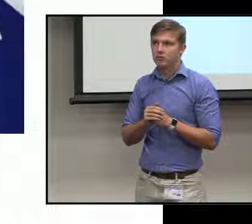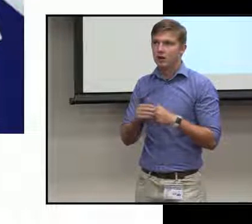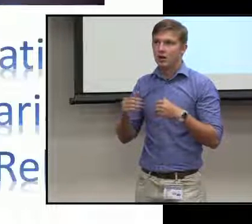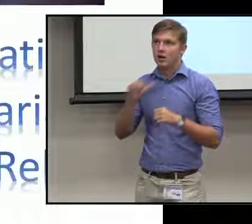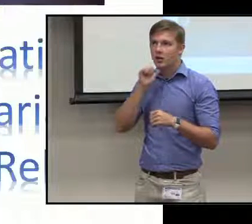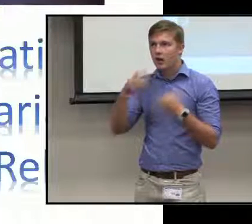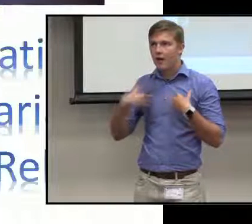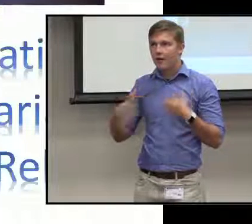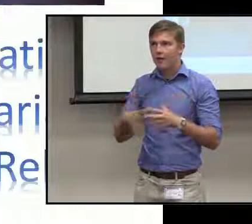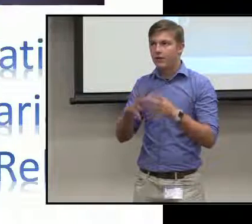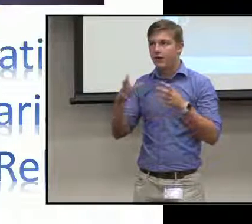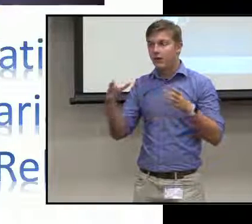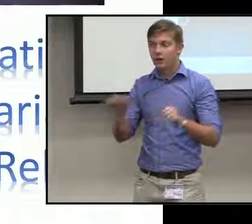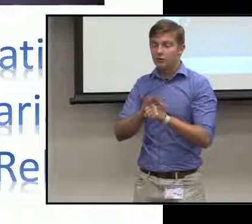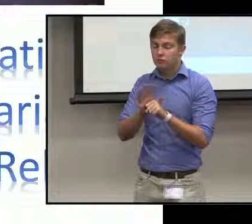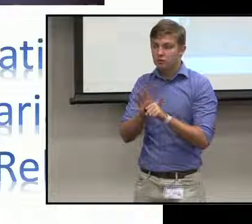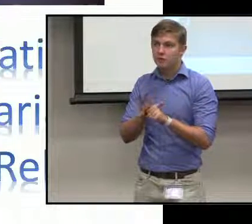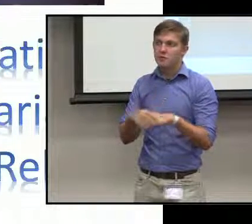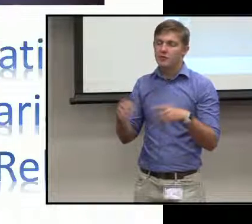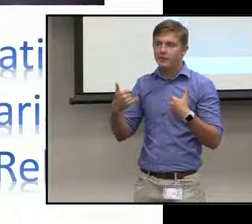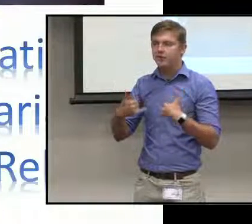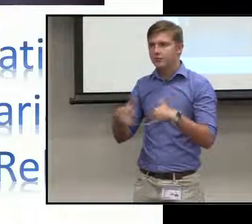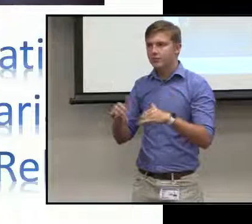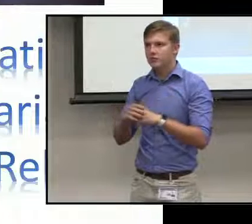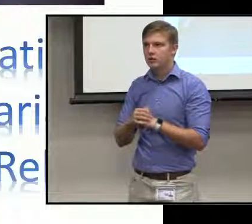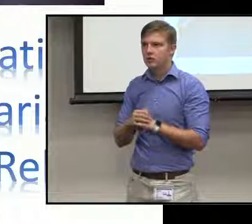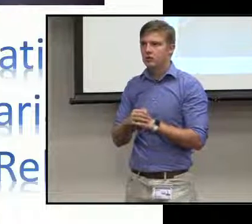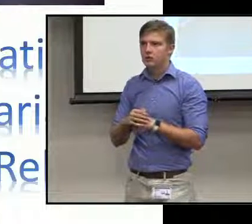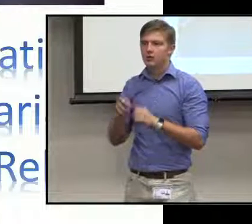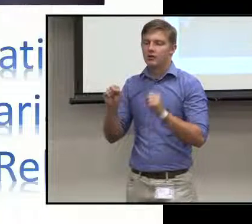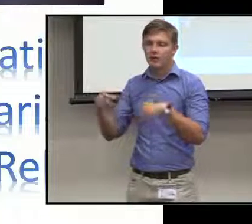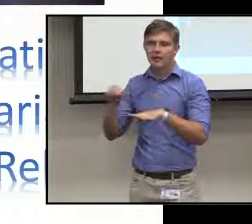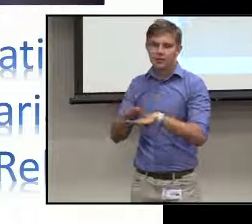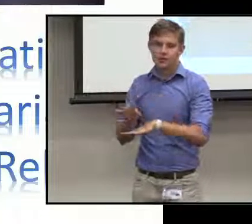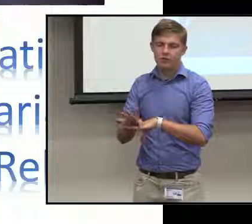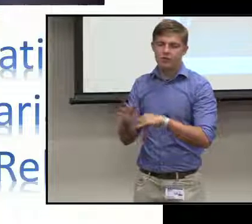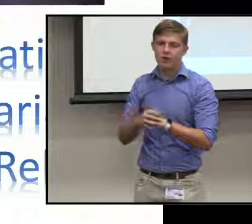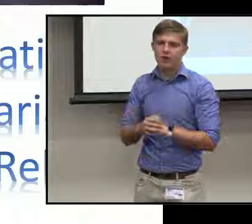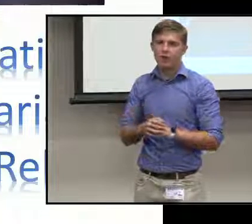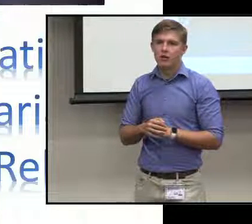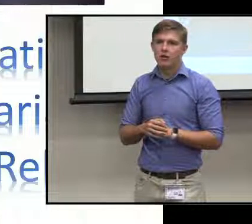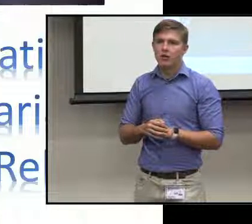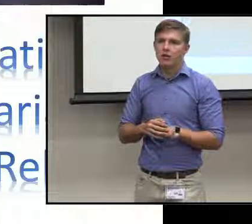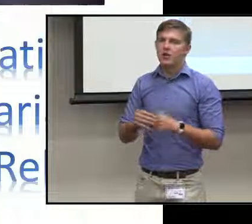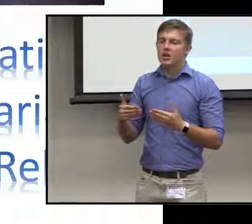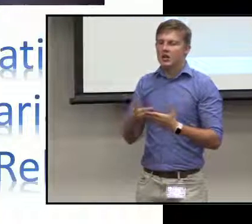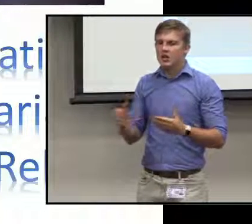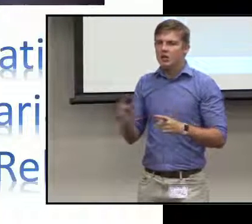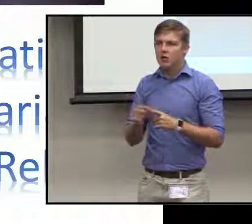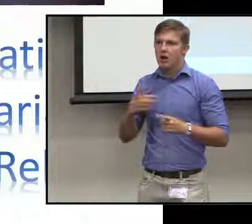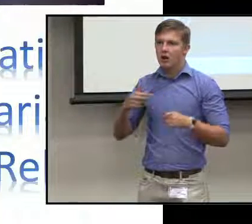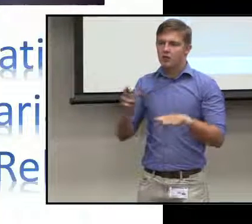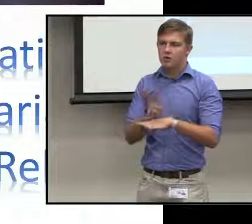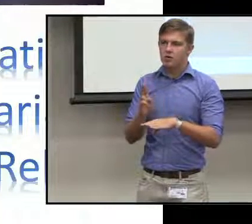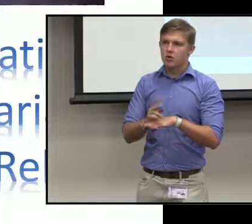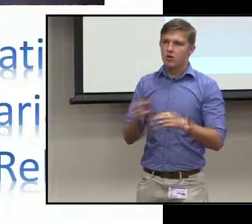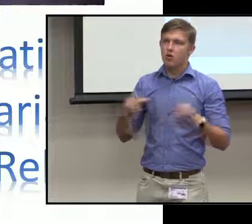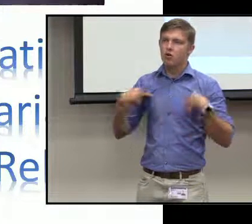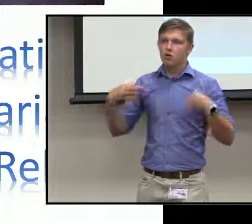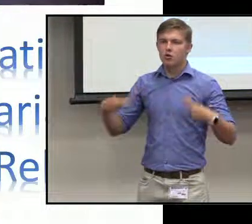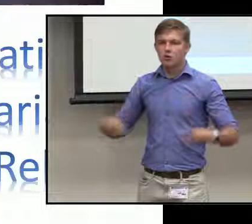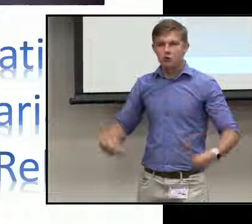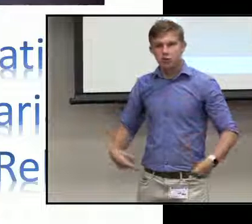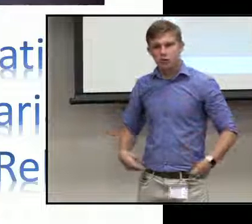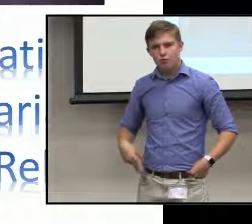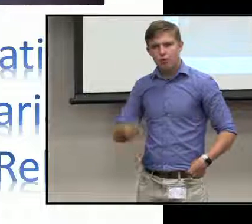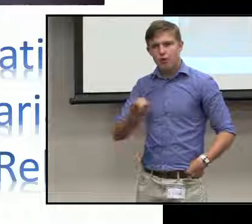course, they're still vulnerable to it as well. Here's another word that I would use, humanistic. You know, Princeton